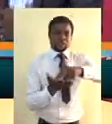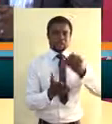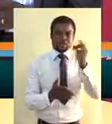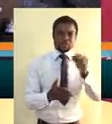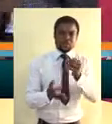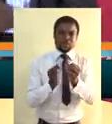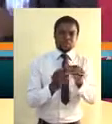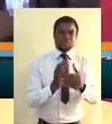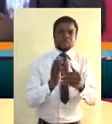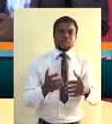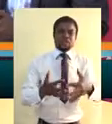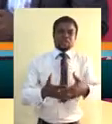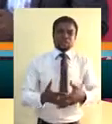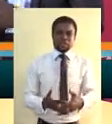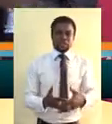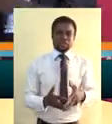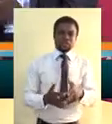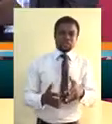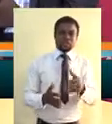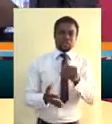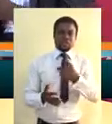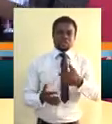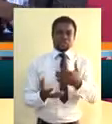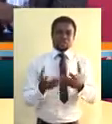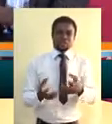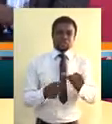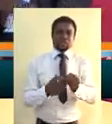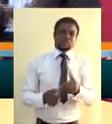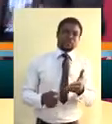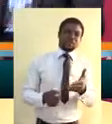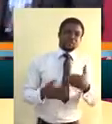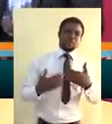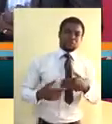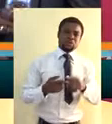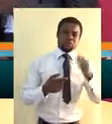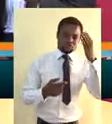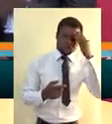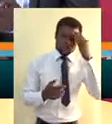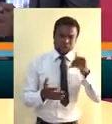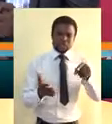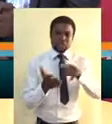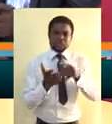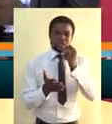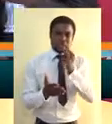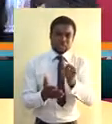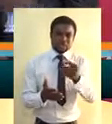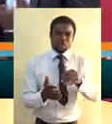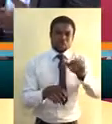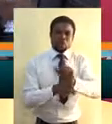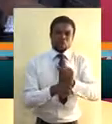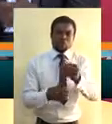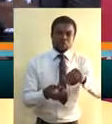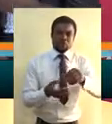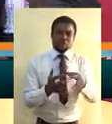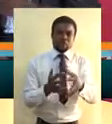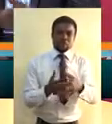look at engineering as a stand in everything we do, if we look at the bridges that we have today, it is work of engineering. For students